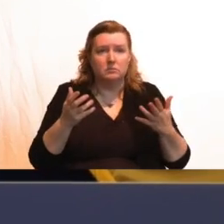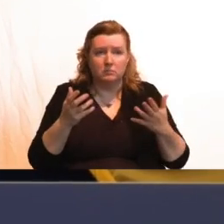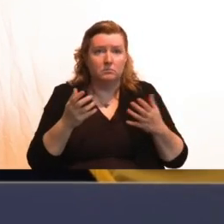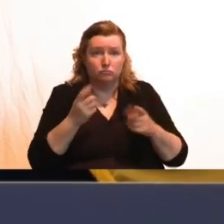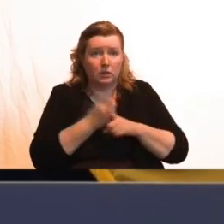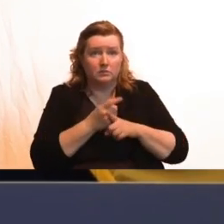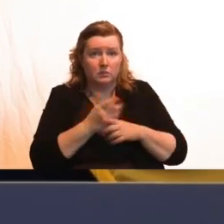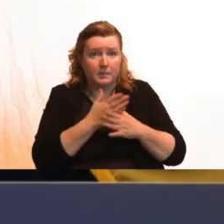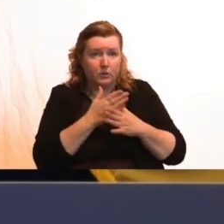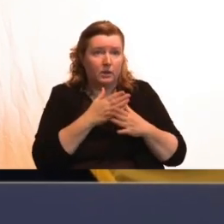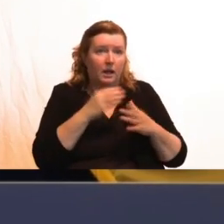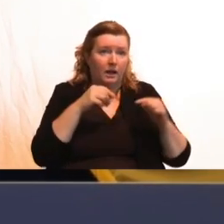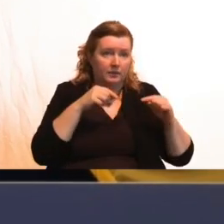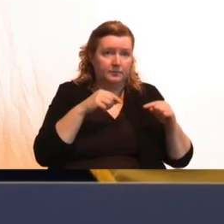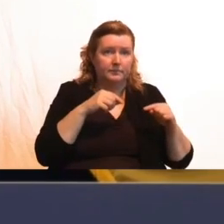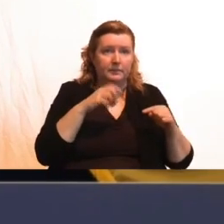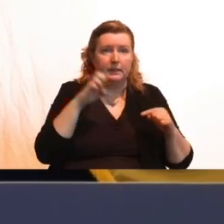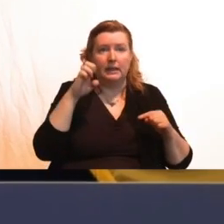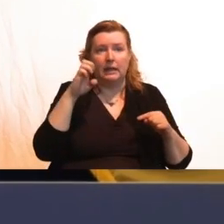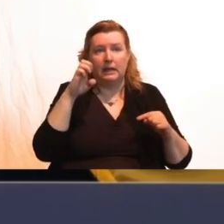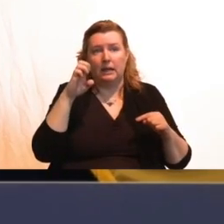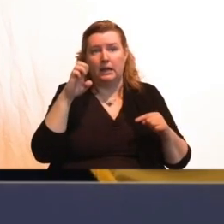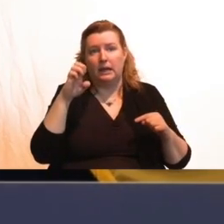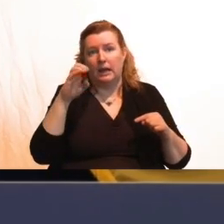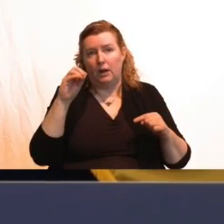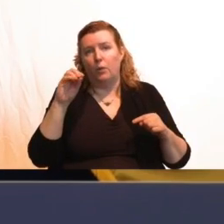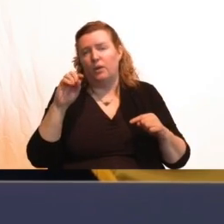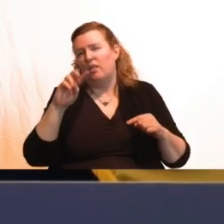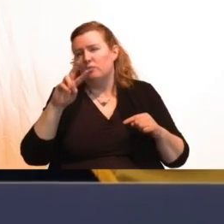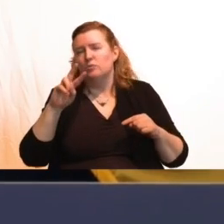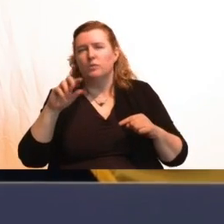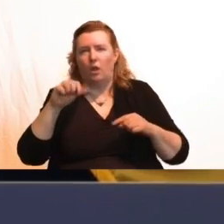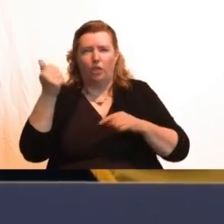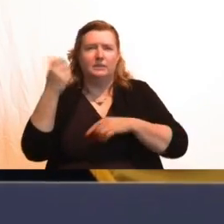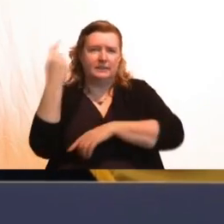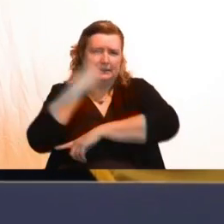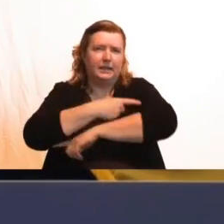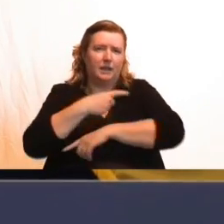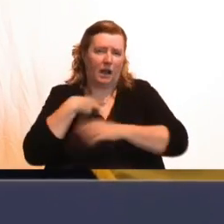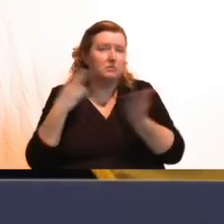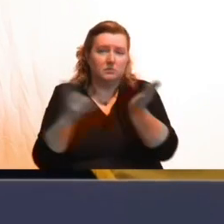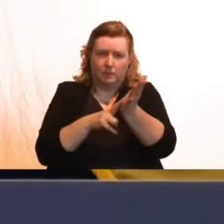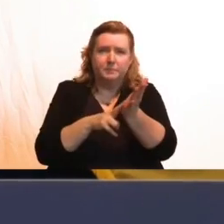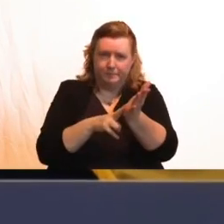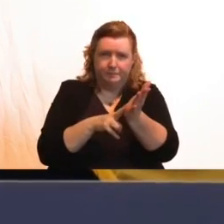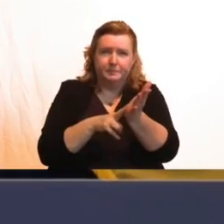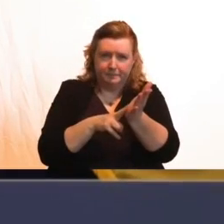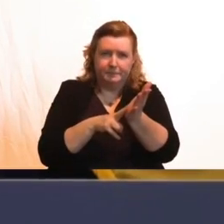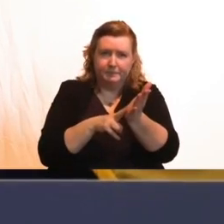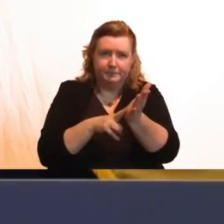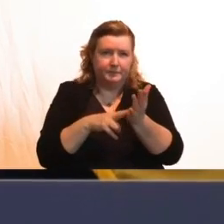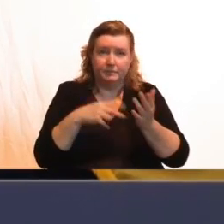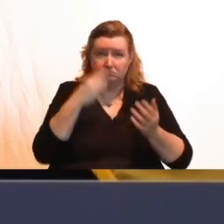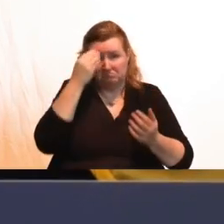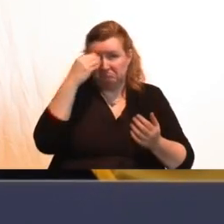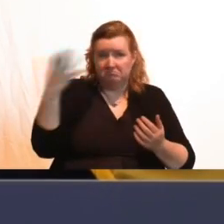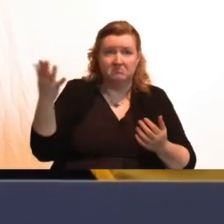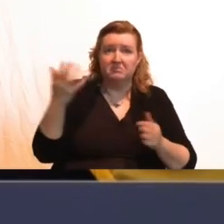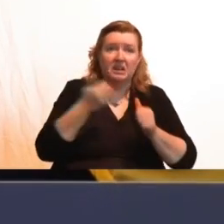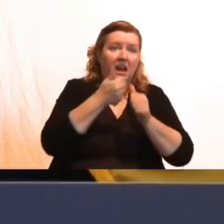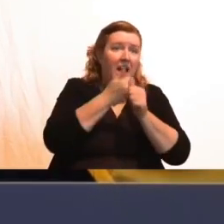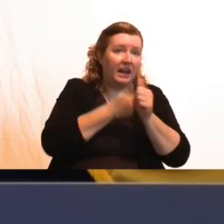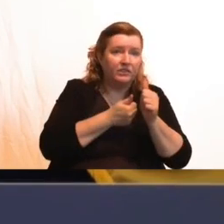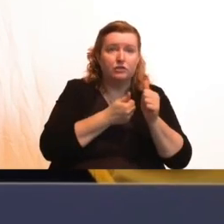I signed, which instructs every aspect of the state to review any Russia-related